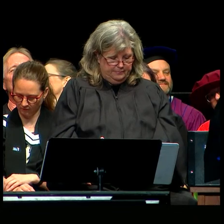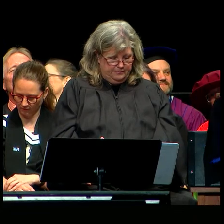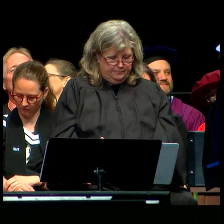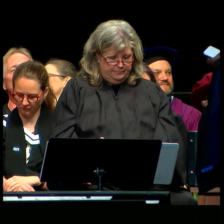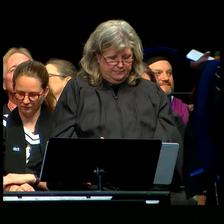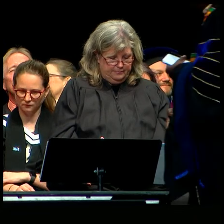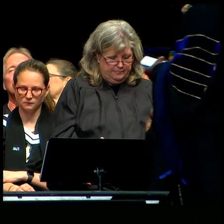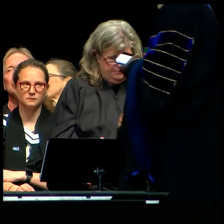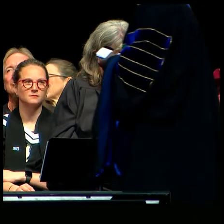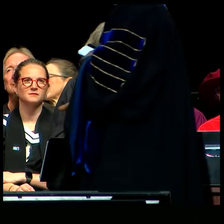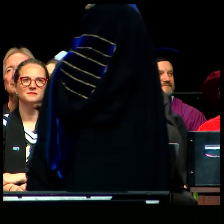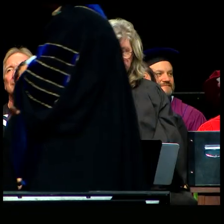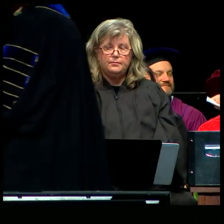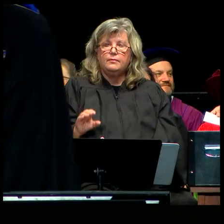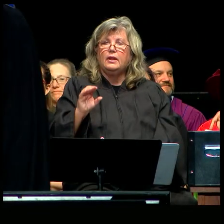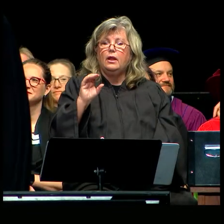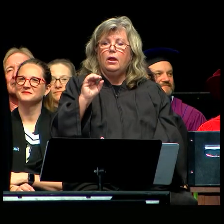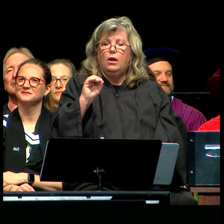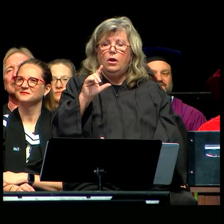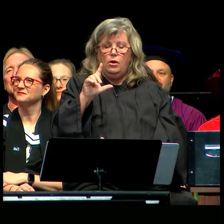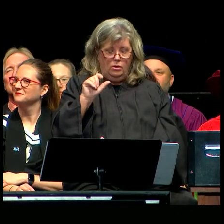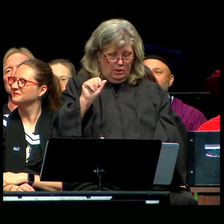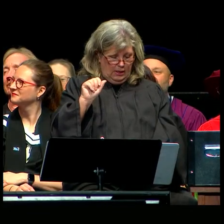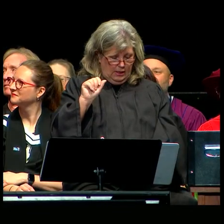Olaleken Ajibade.